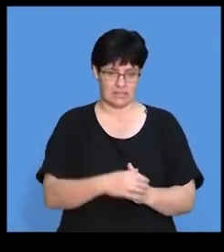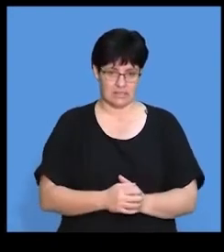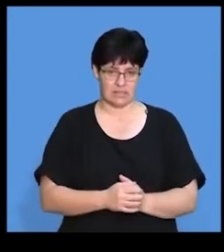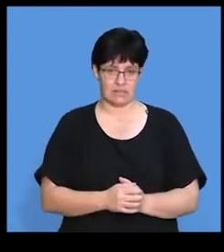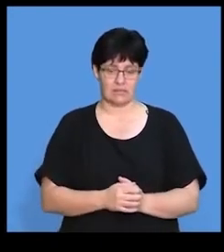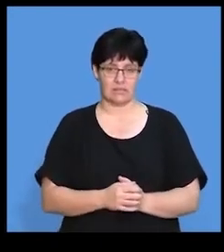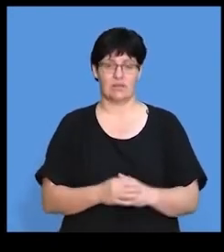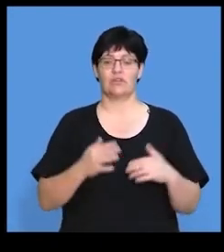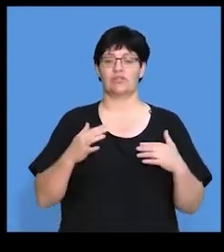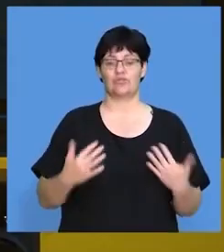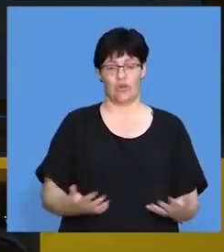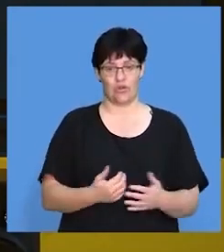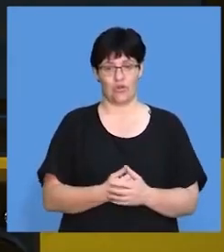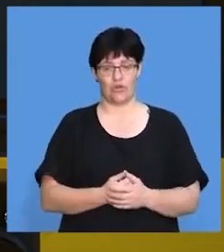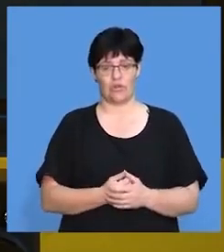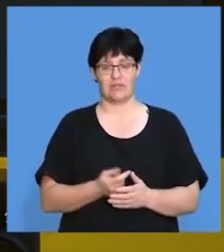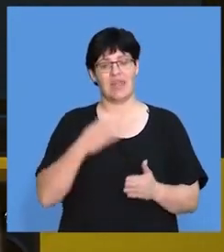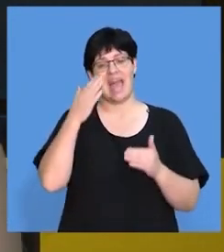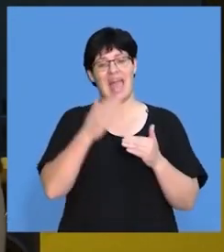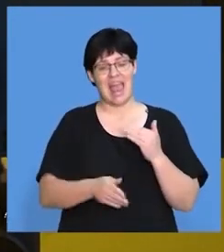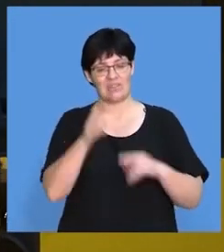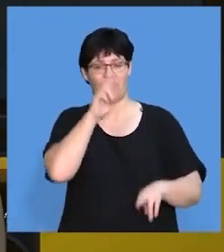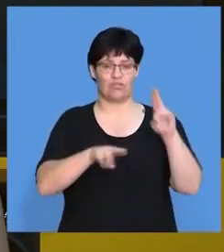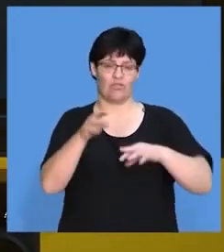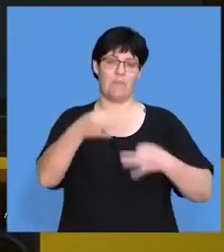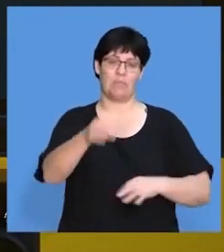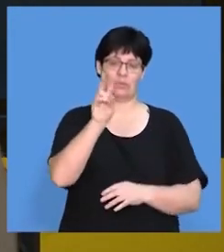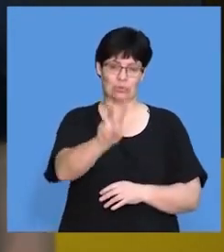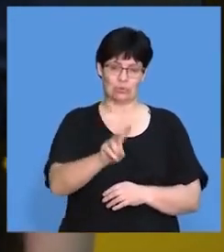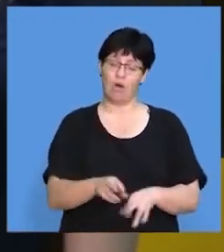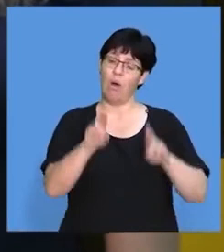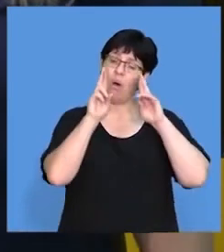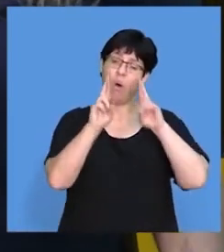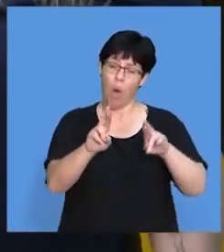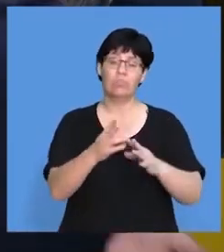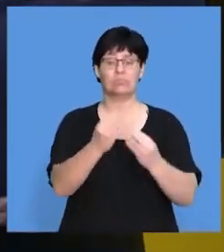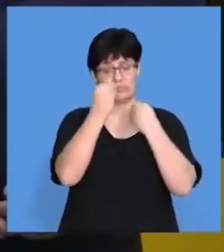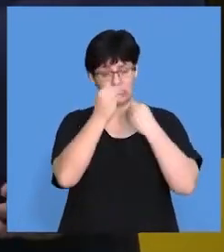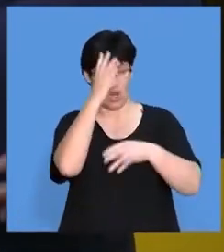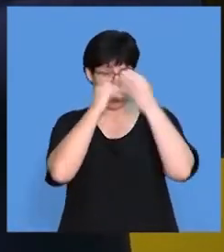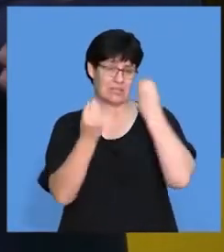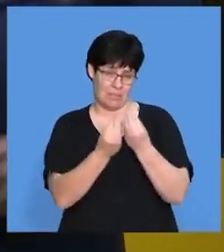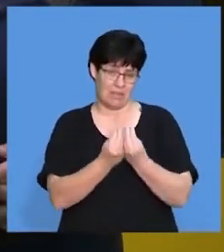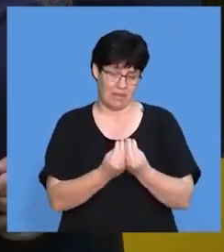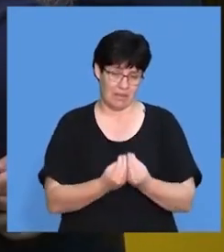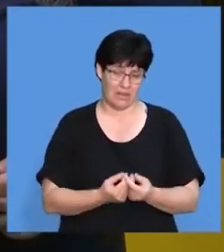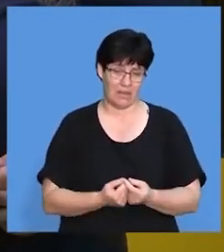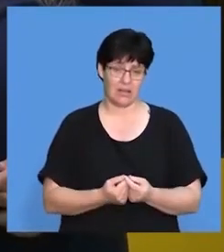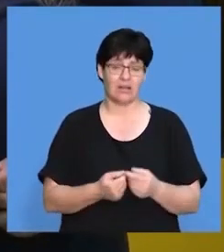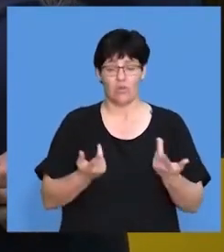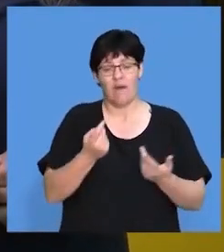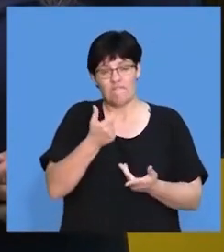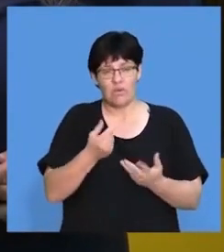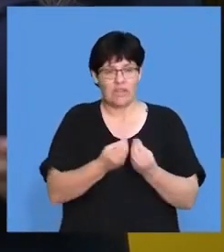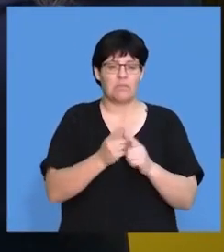prove. All right, so that's the end of the revision for paper 2. I really hope it's been useful and that you've been able to